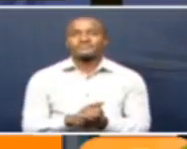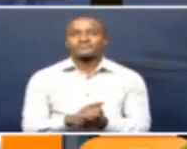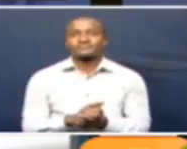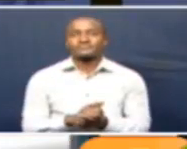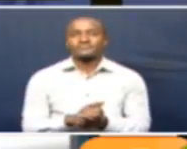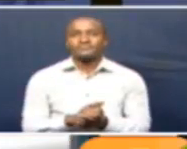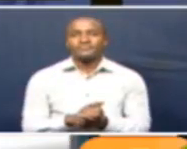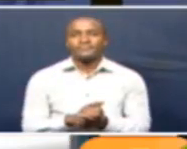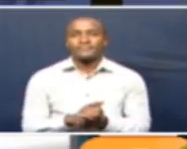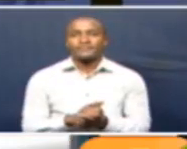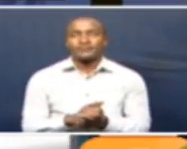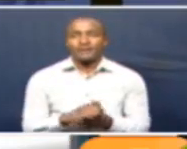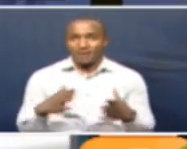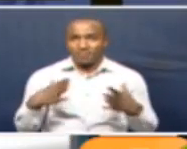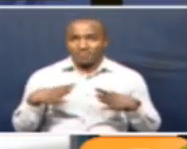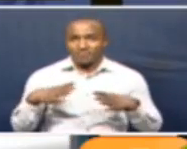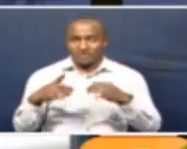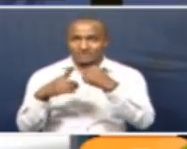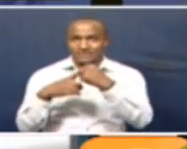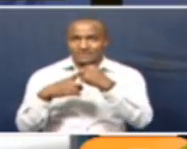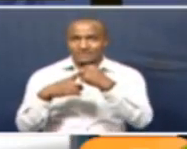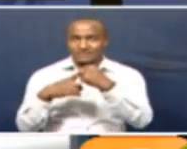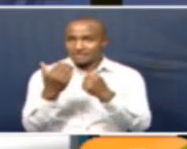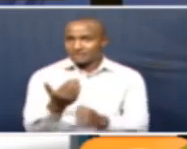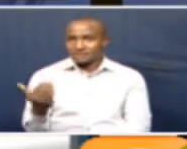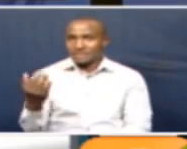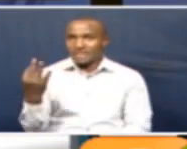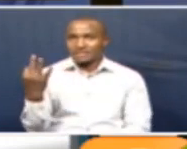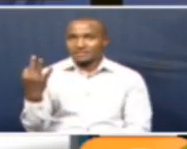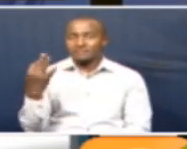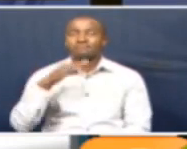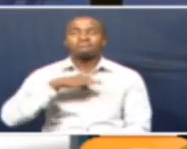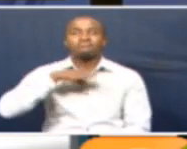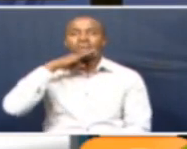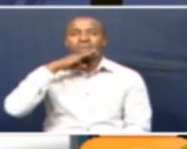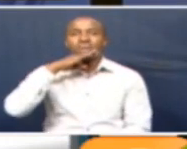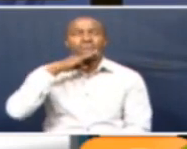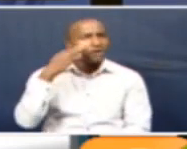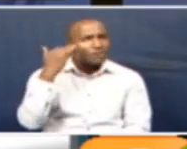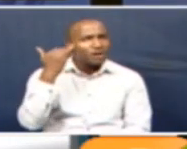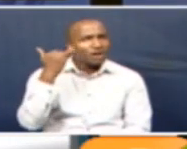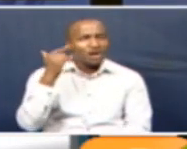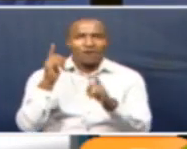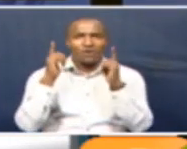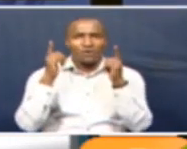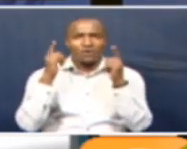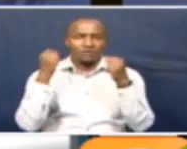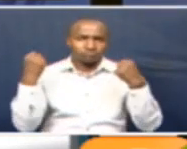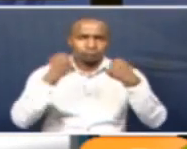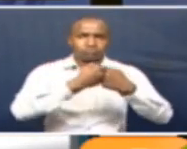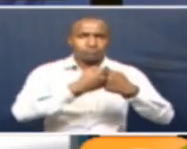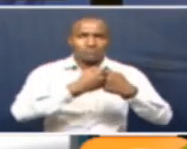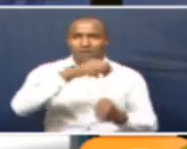Now, six people, among them three children, have died when a truck rammed into a matatu near Mariakani Town